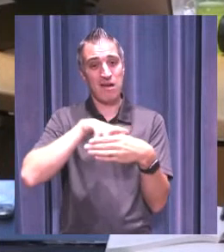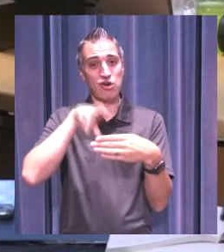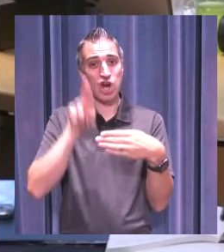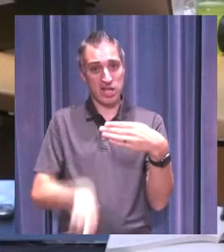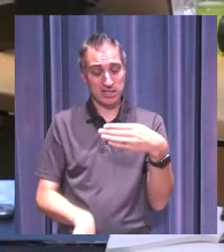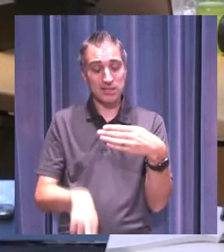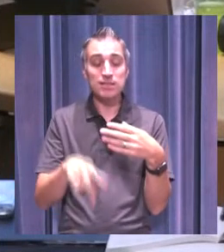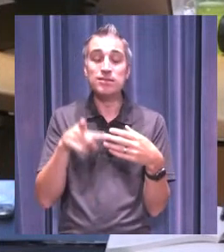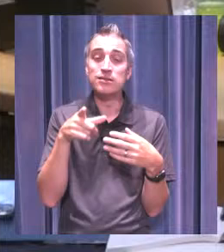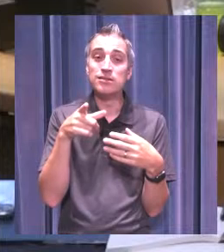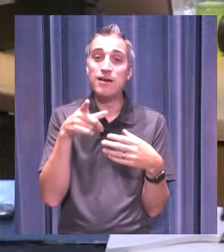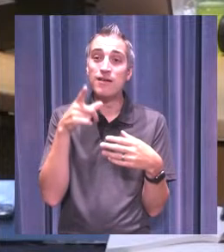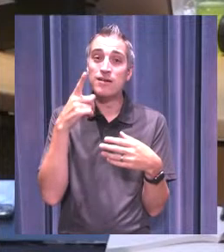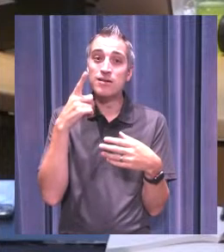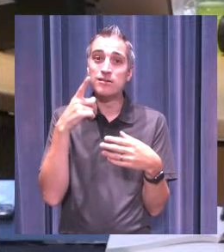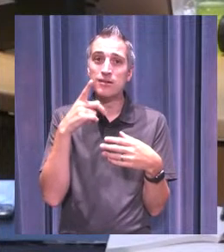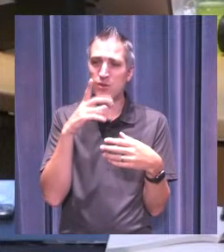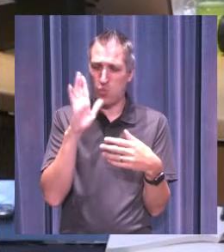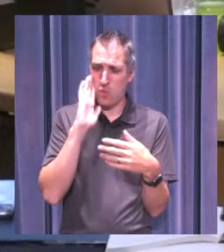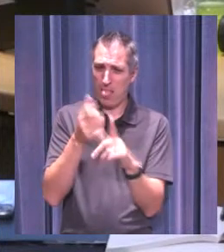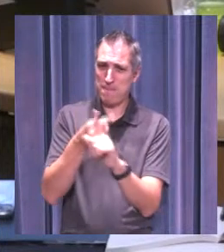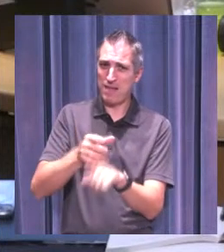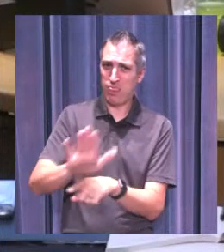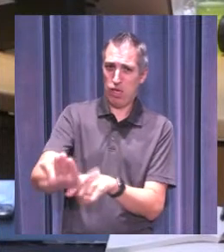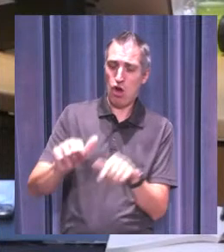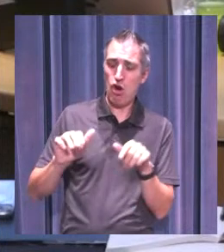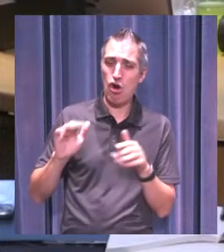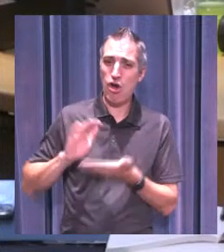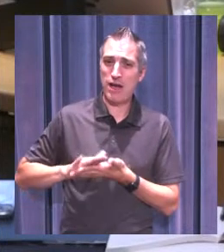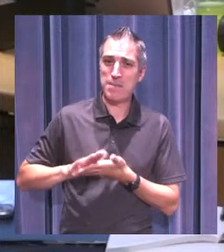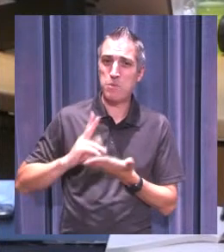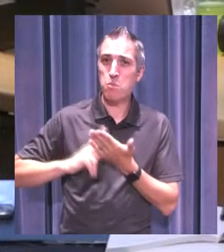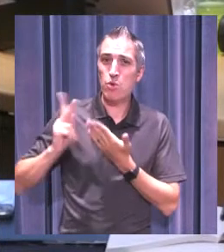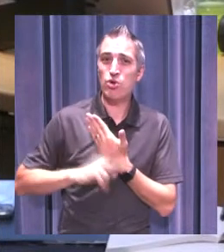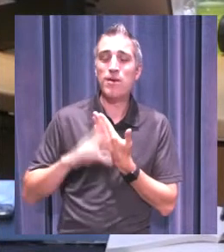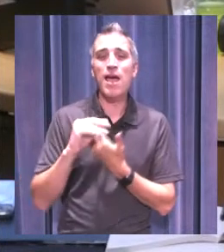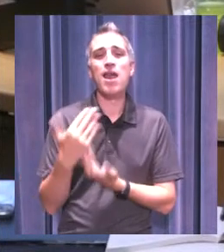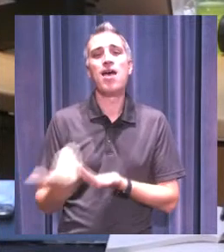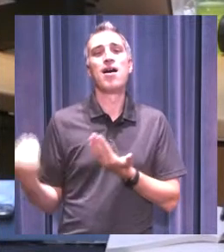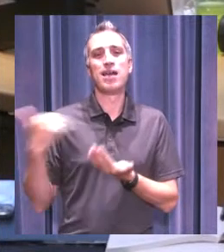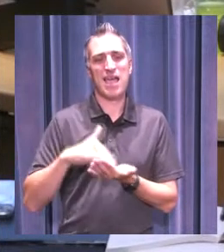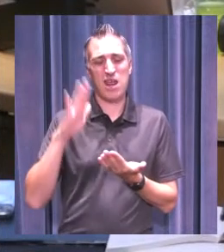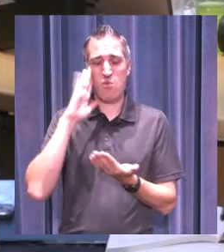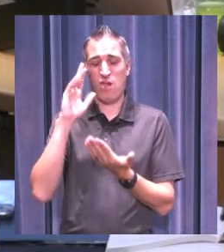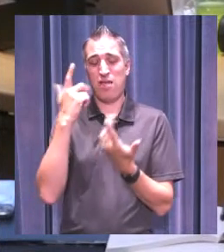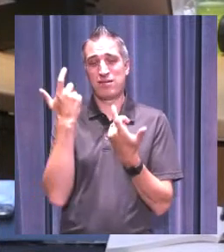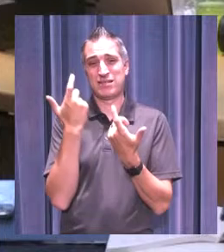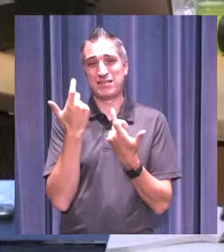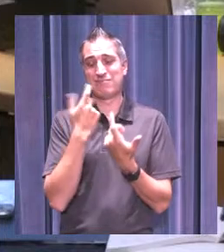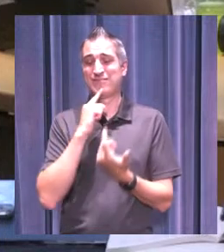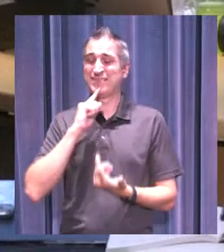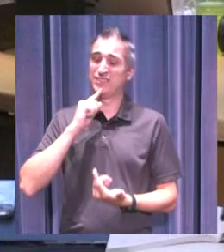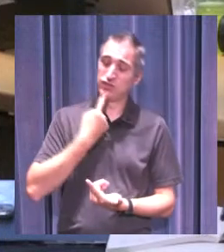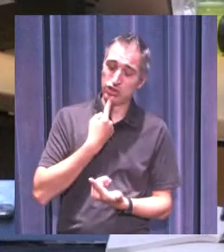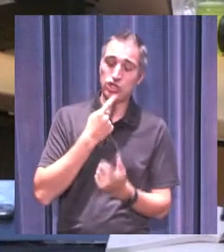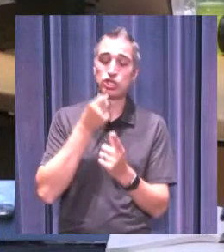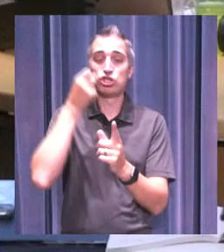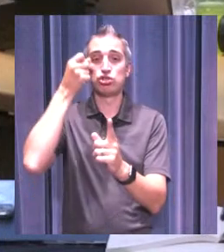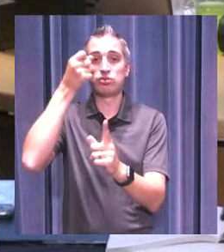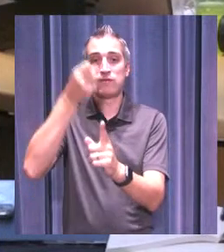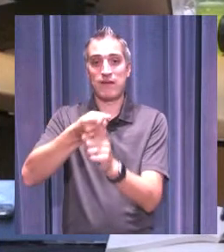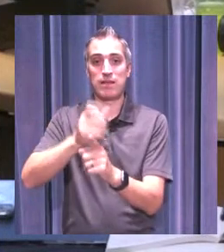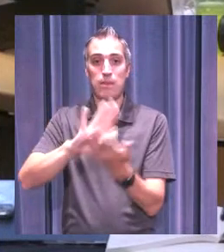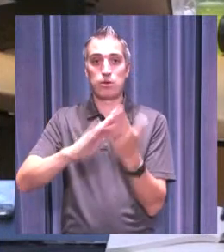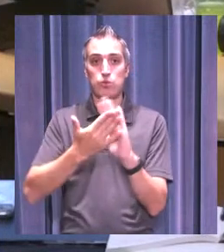changes made in that space will affect their academic program, and once again, it will drastically affect the community. John Sirocco.